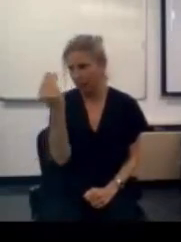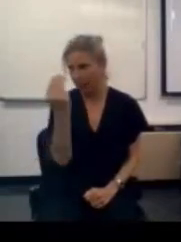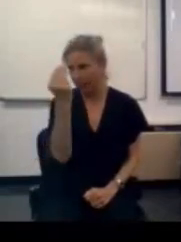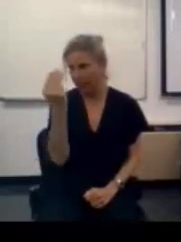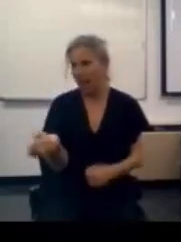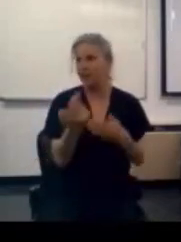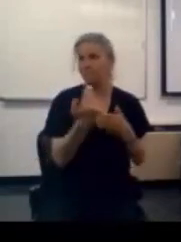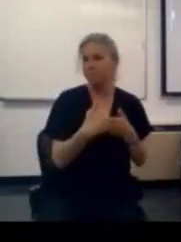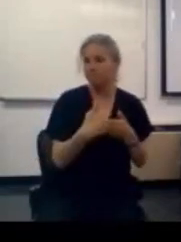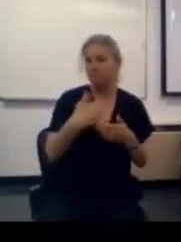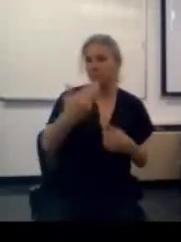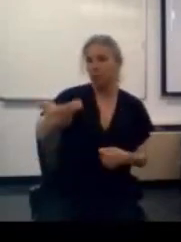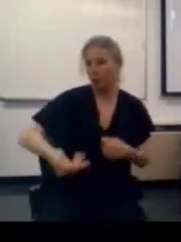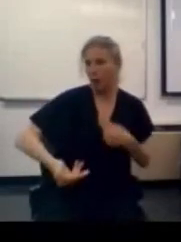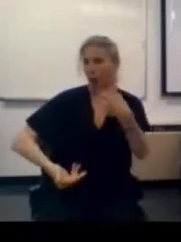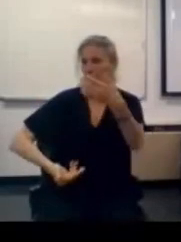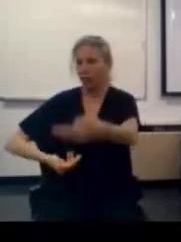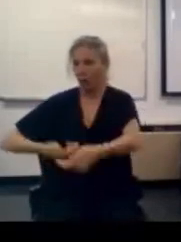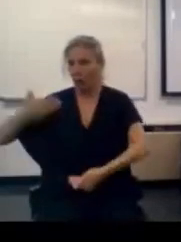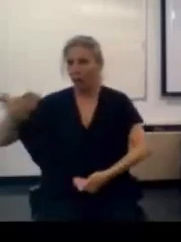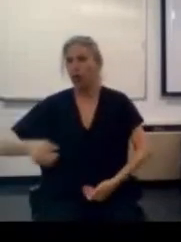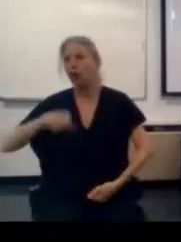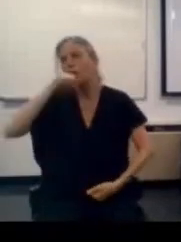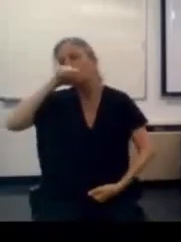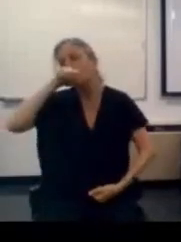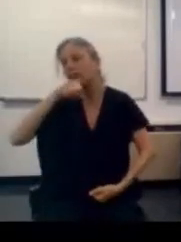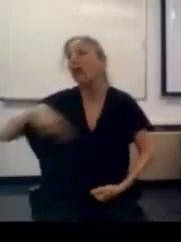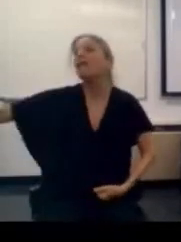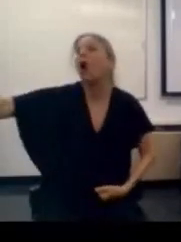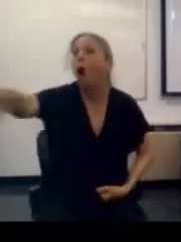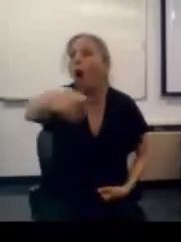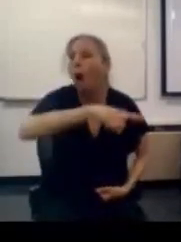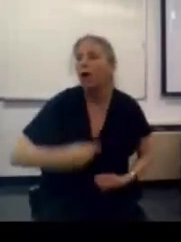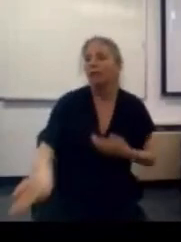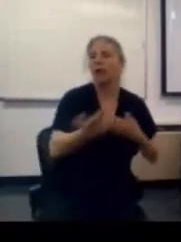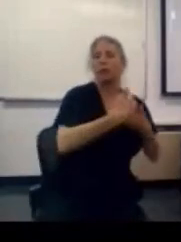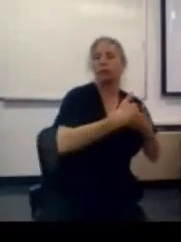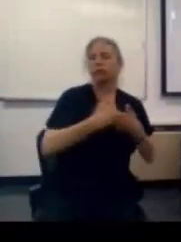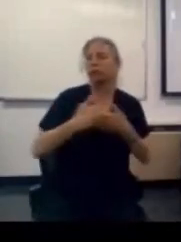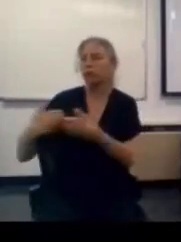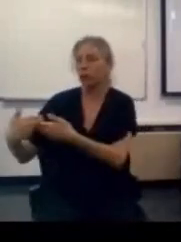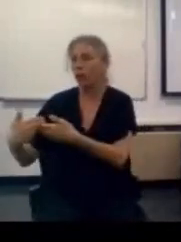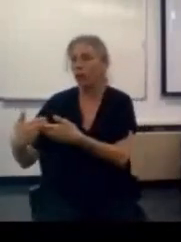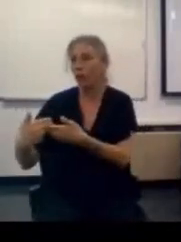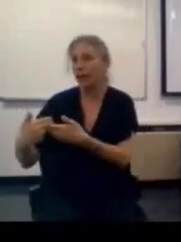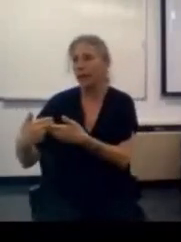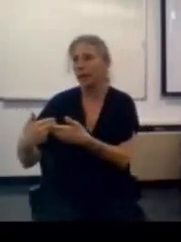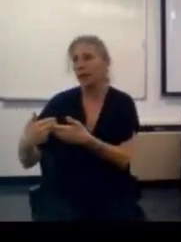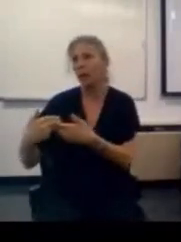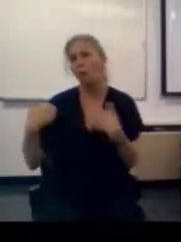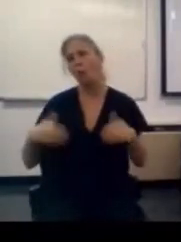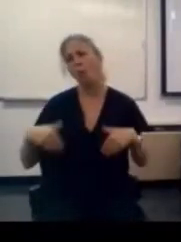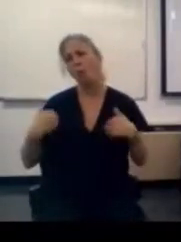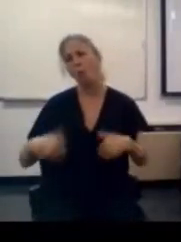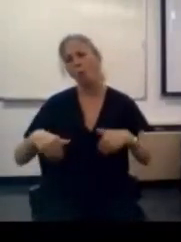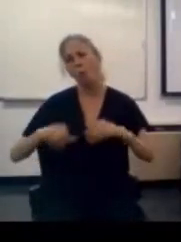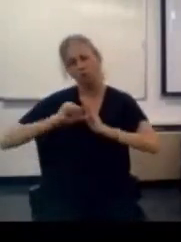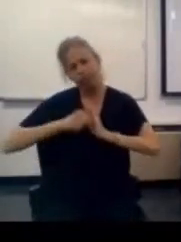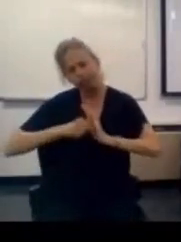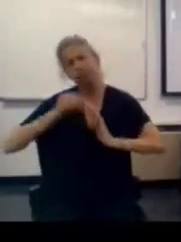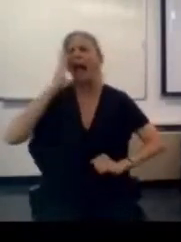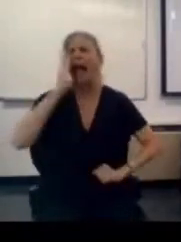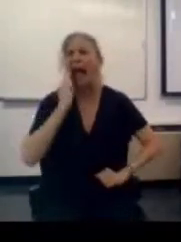22nd, it's a Monday. And we would love to have any and all of you there for